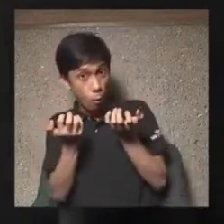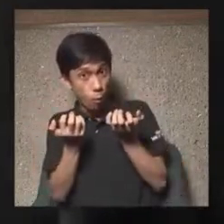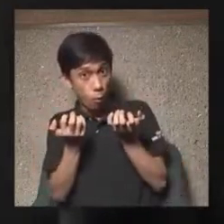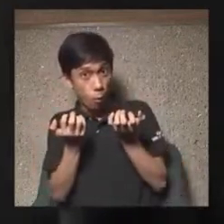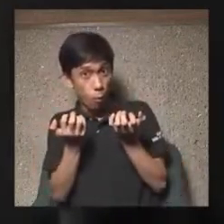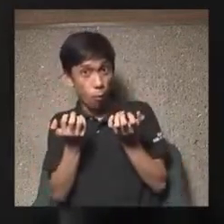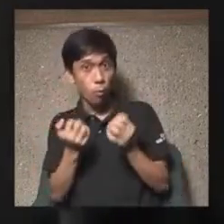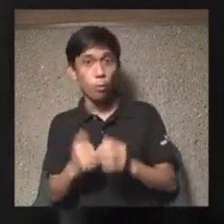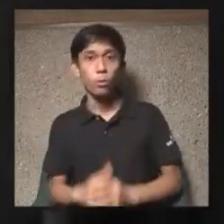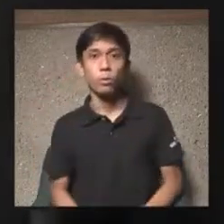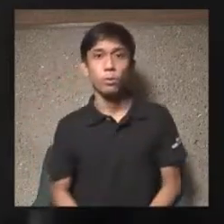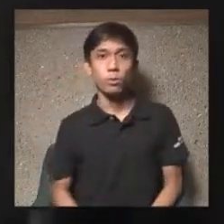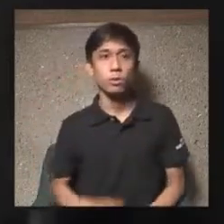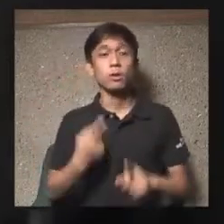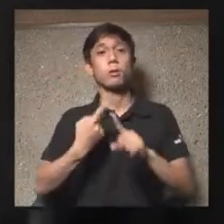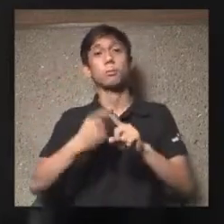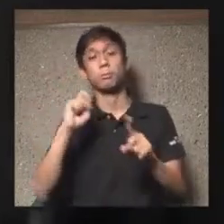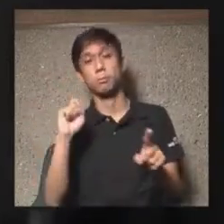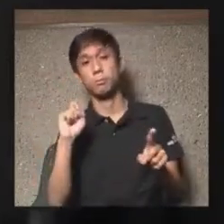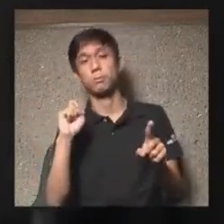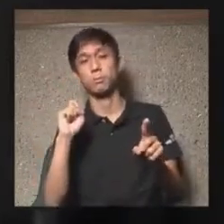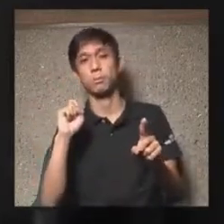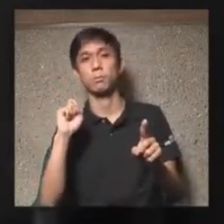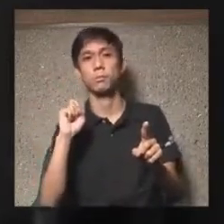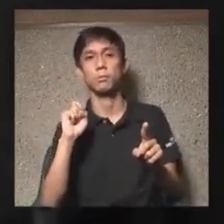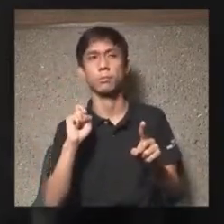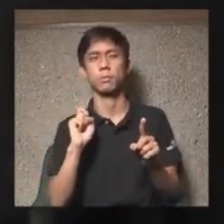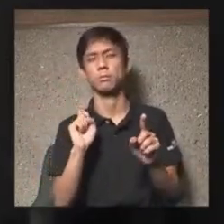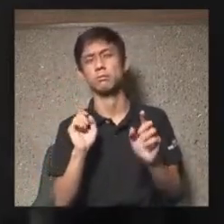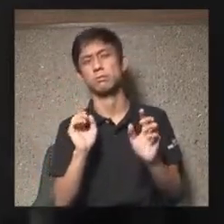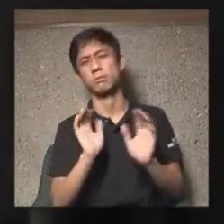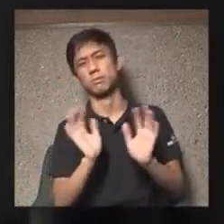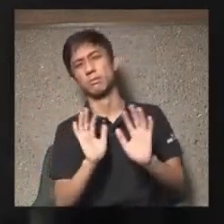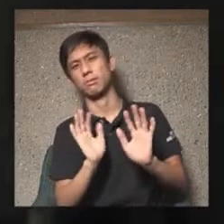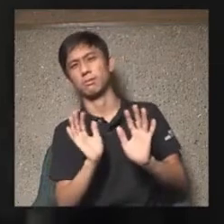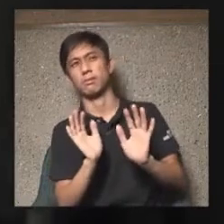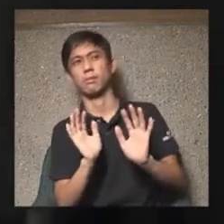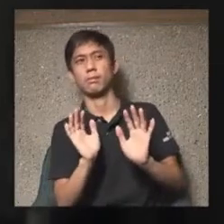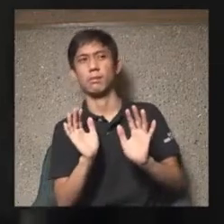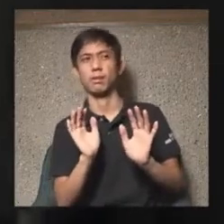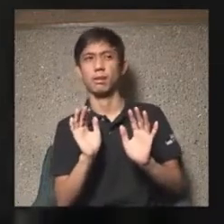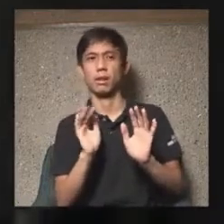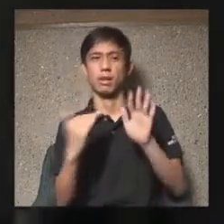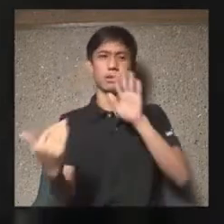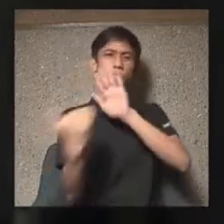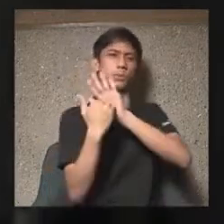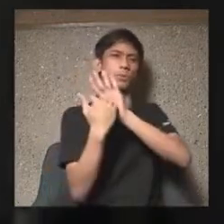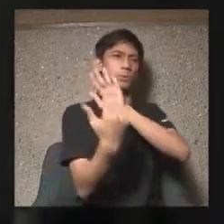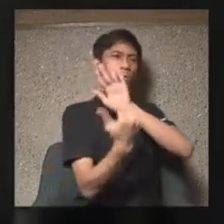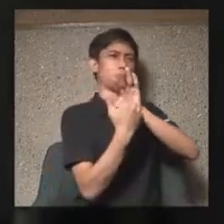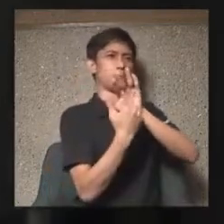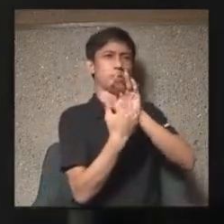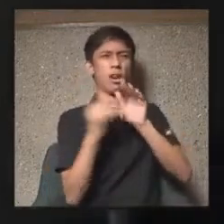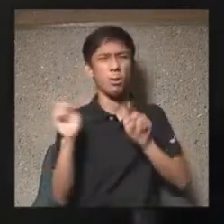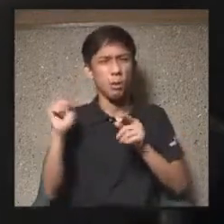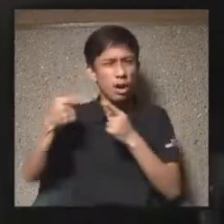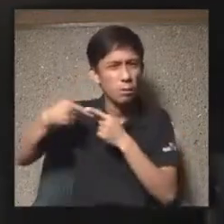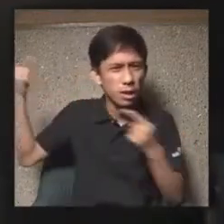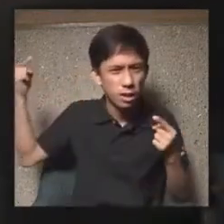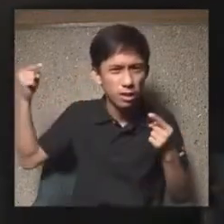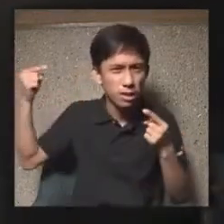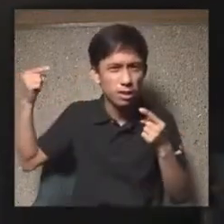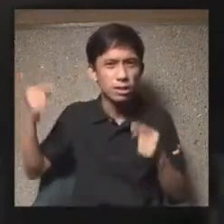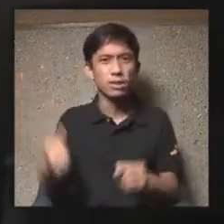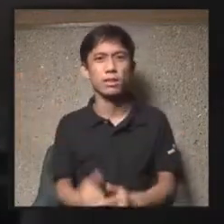you do not resist. You do not fight. You do not wrestle with him. You say,